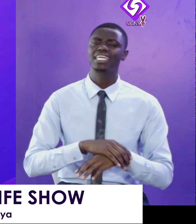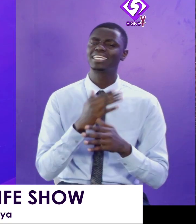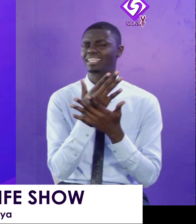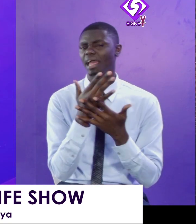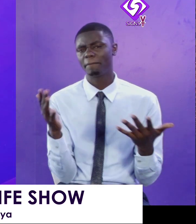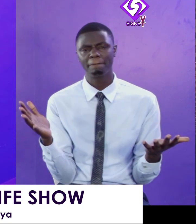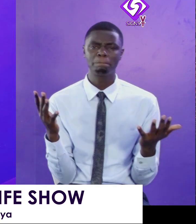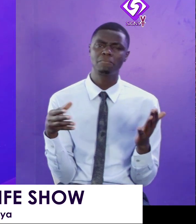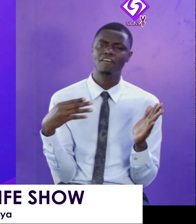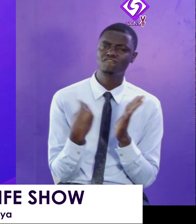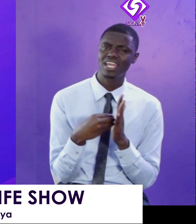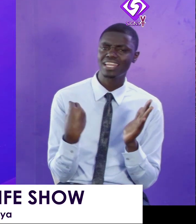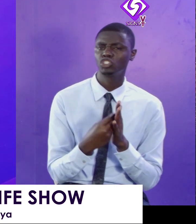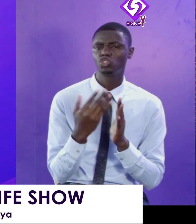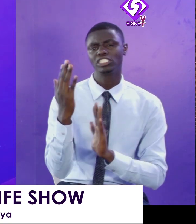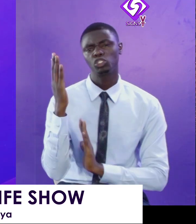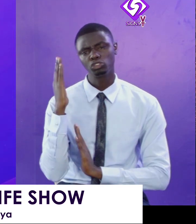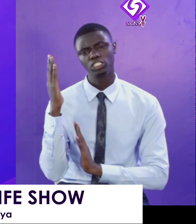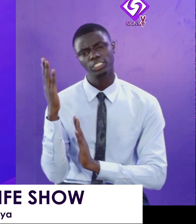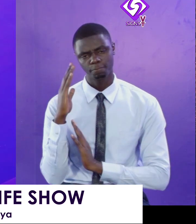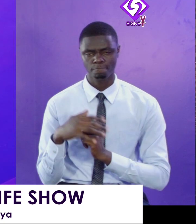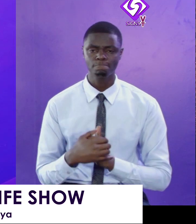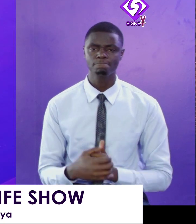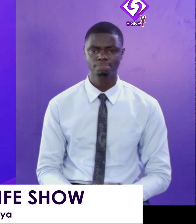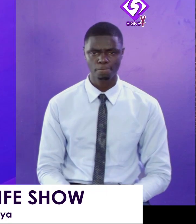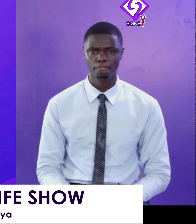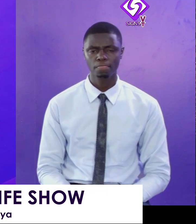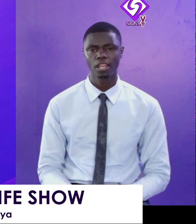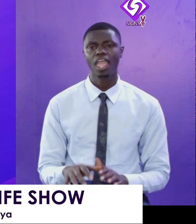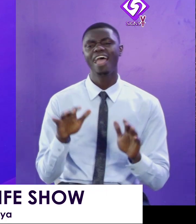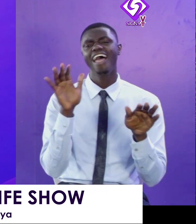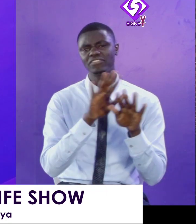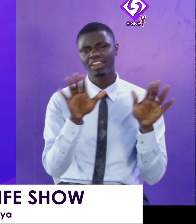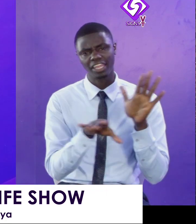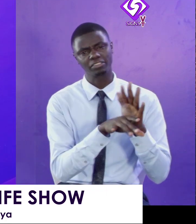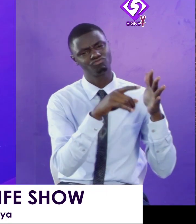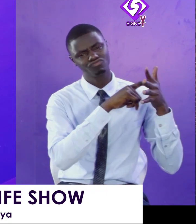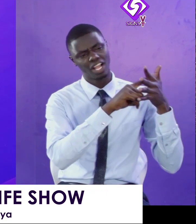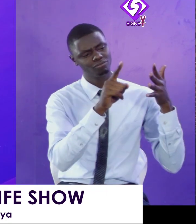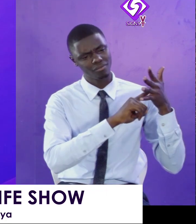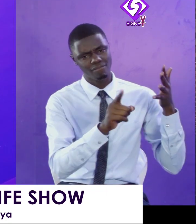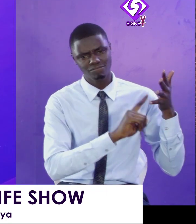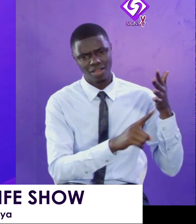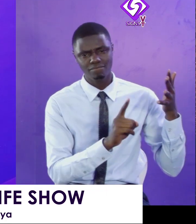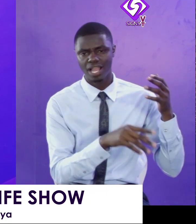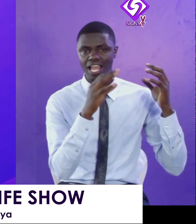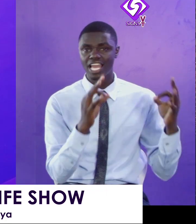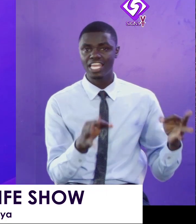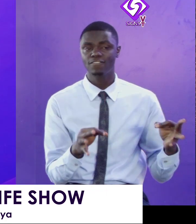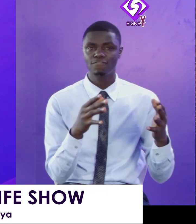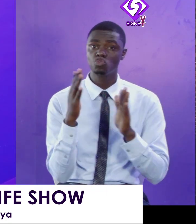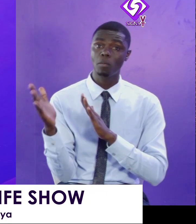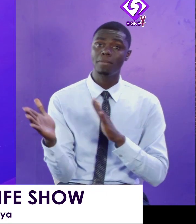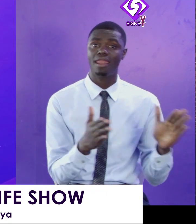of financial security. Yeah. All these things, if you set them ahead of time,